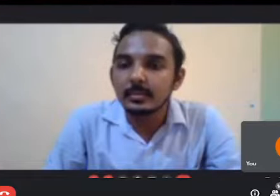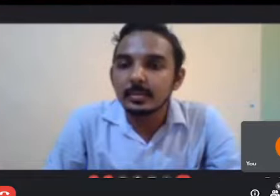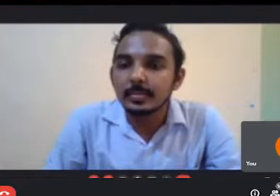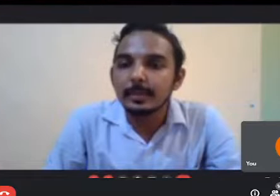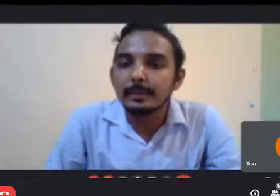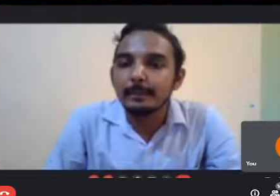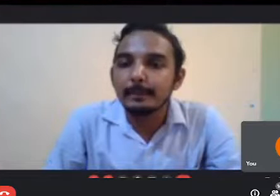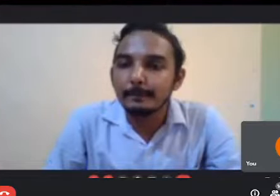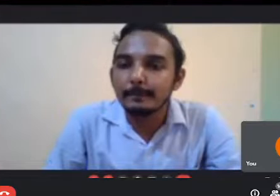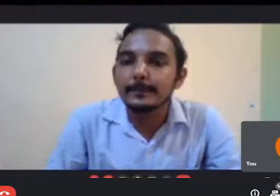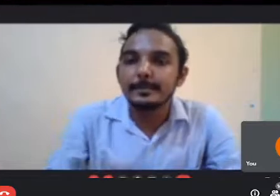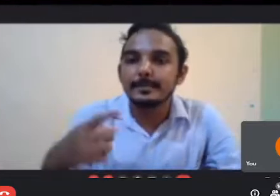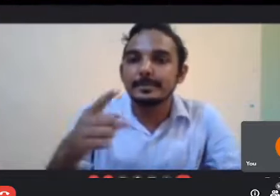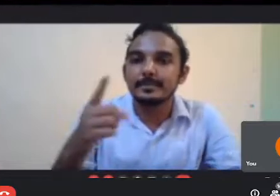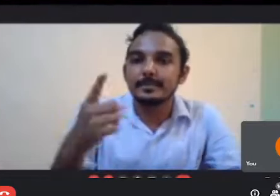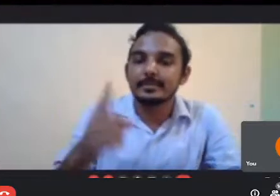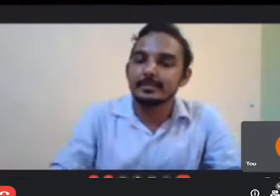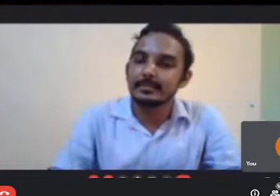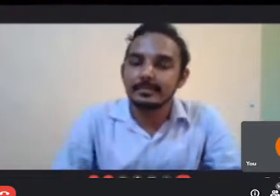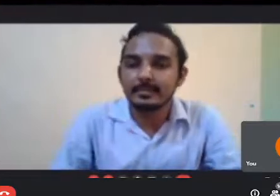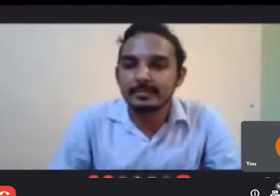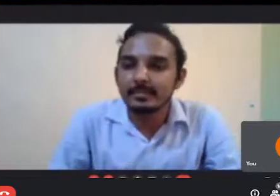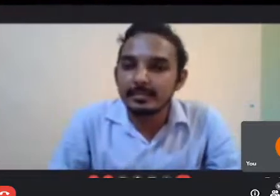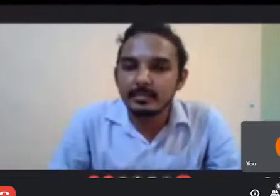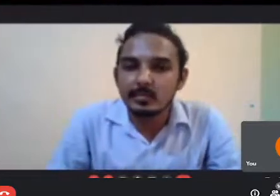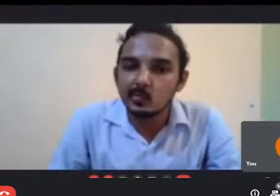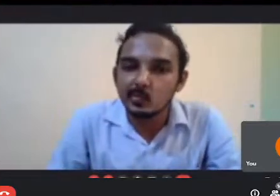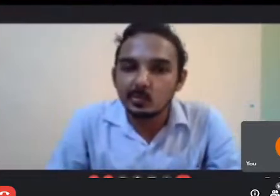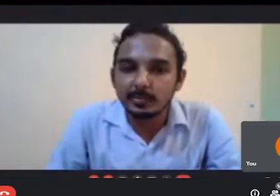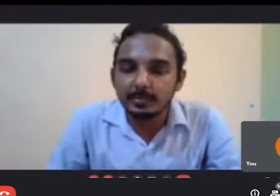So this is again in the futuristic technology.